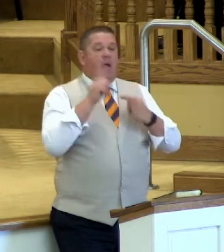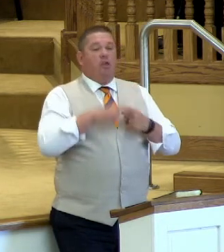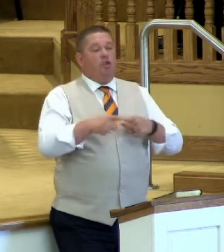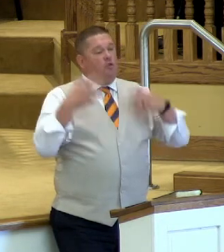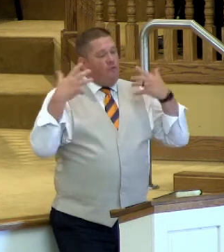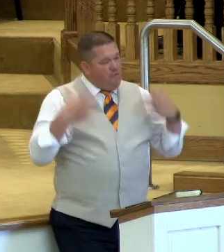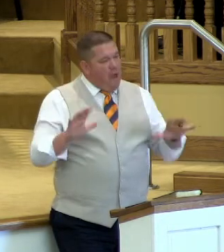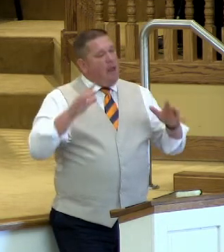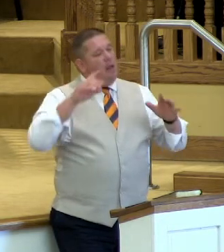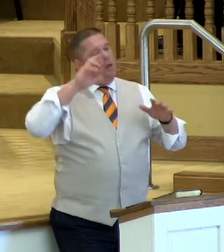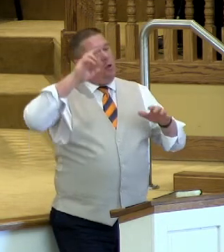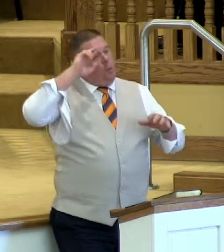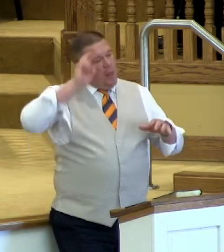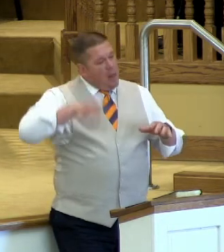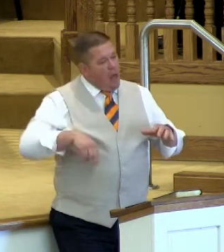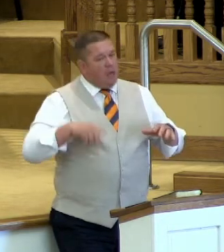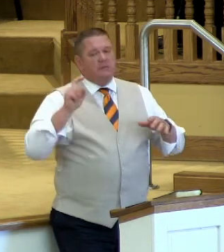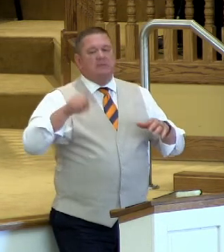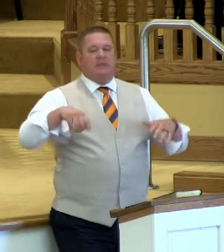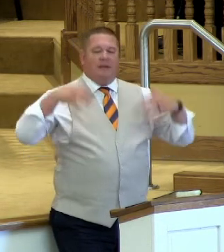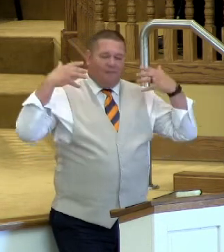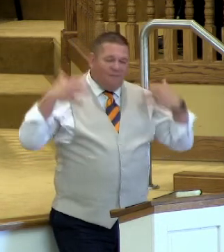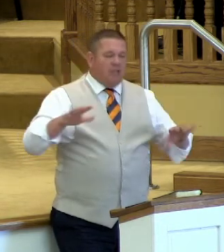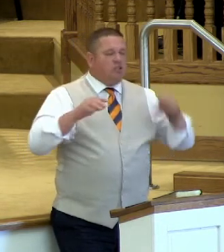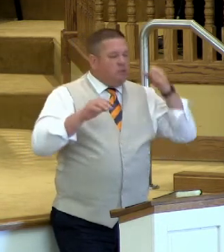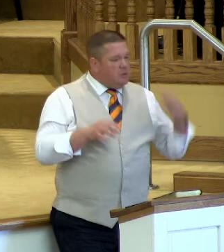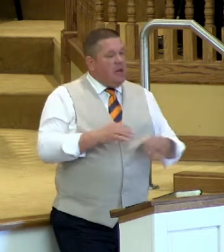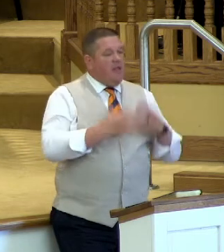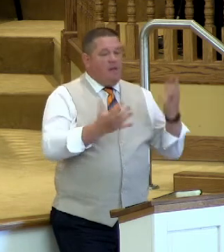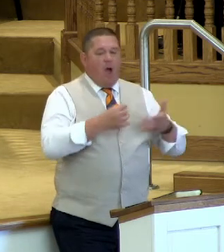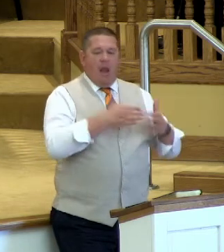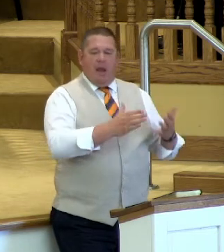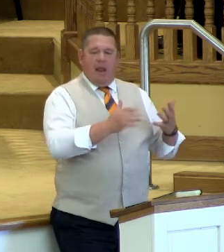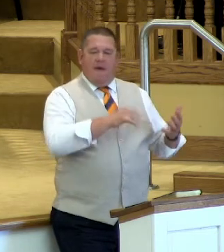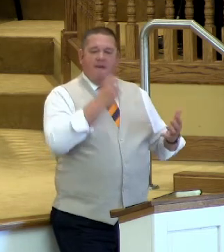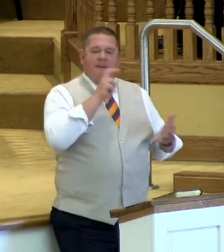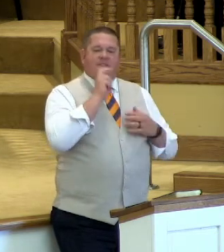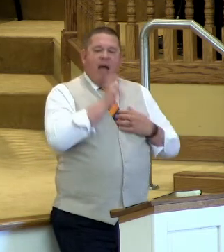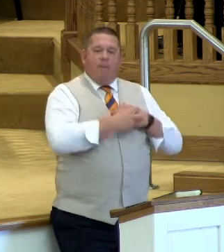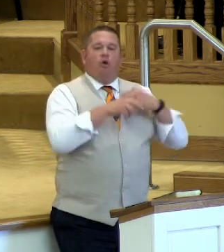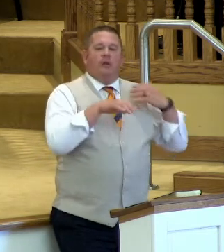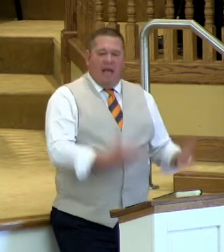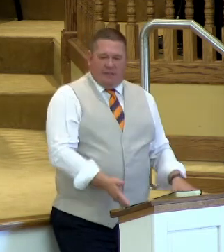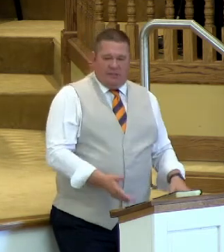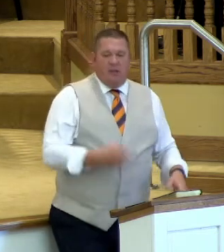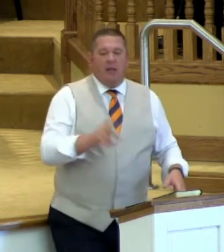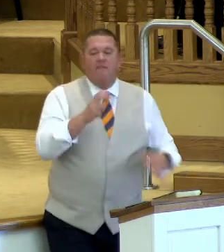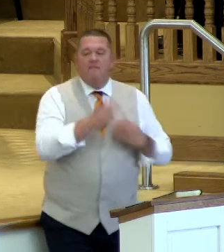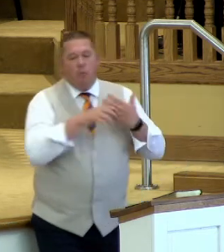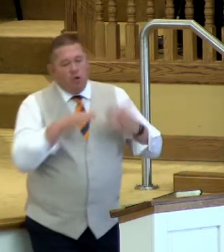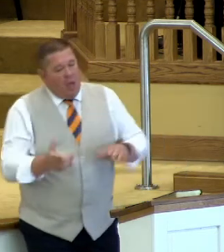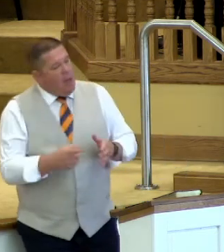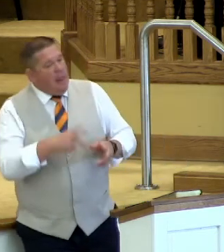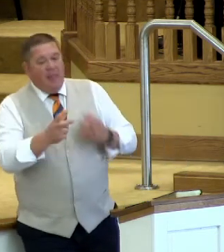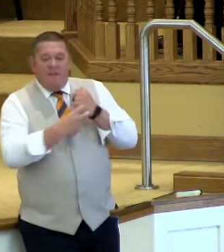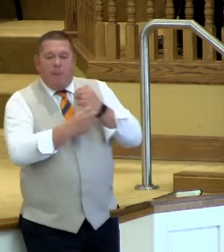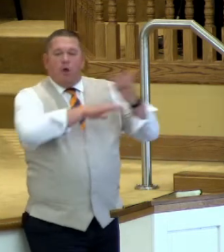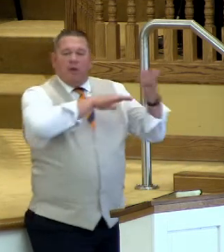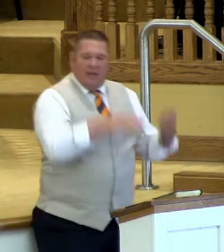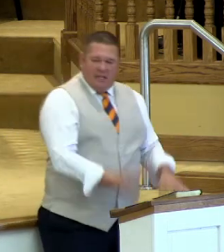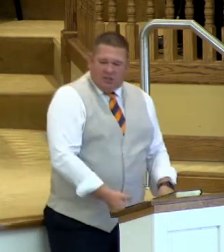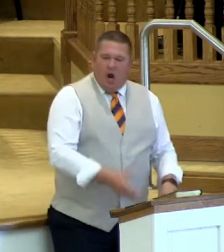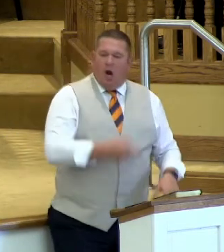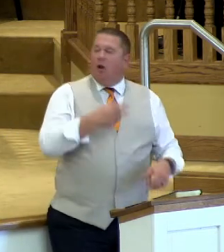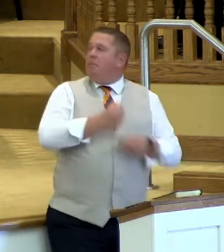until you finally realize that you need to shake it off into the fire and let that viper die. You need to let that viper die once and for all and